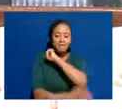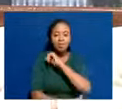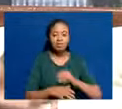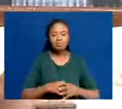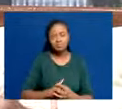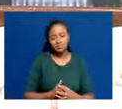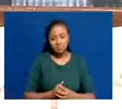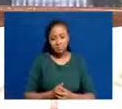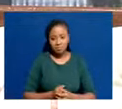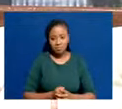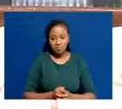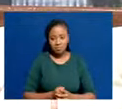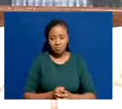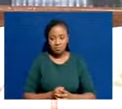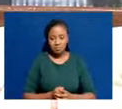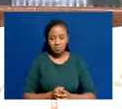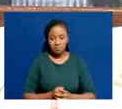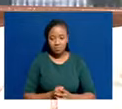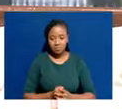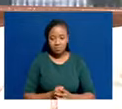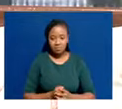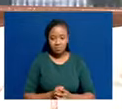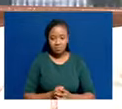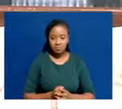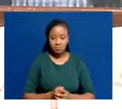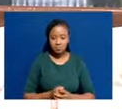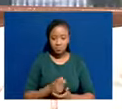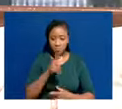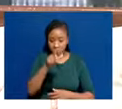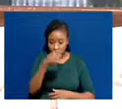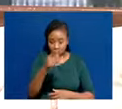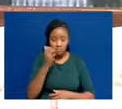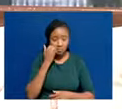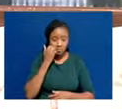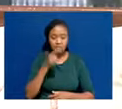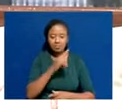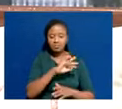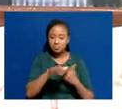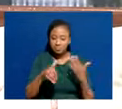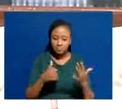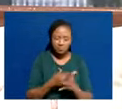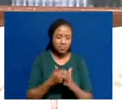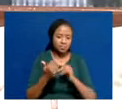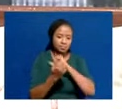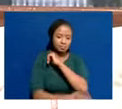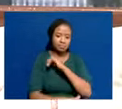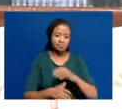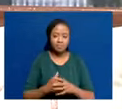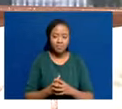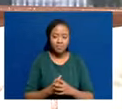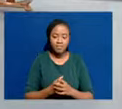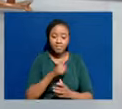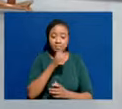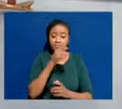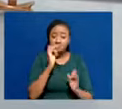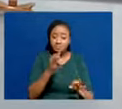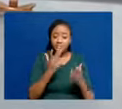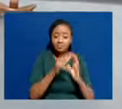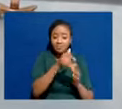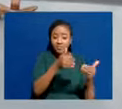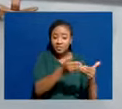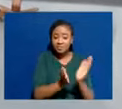there's something, a business in Nairobi, you have a shop, one person gets sick, you go back to zero. That cow's going to be sold. That cow's going to be sold. That